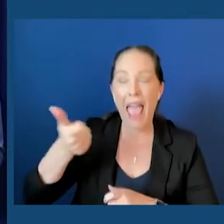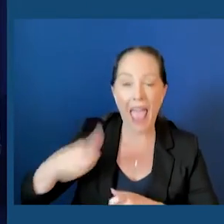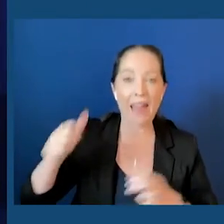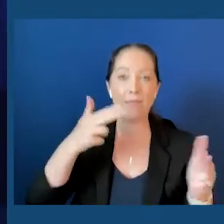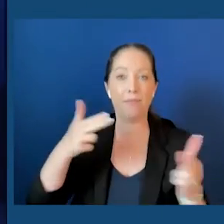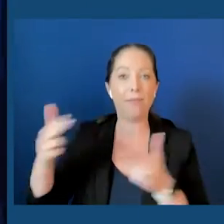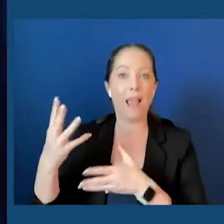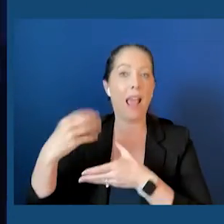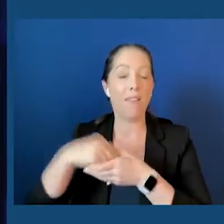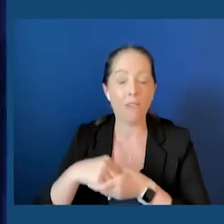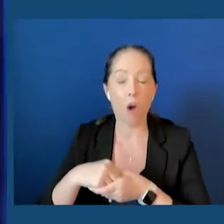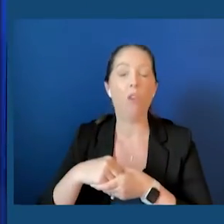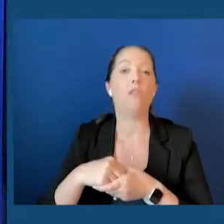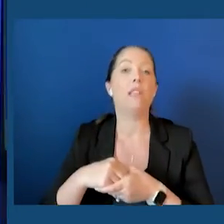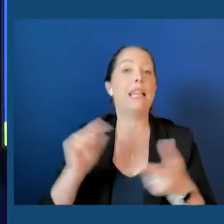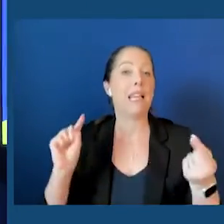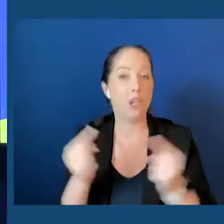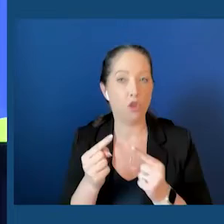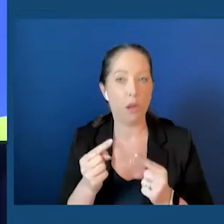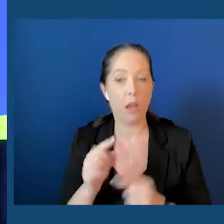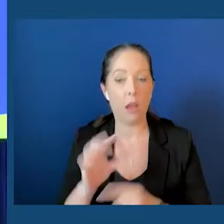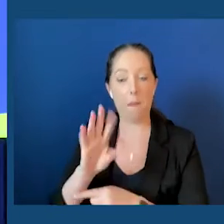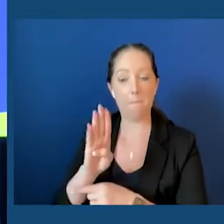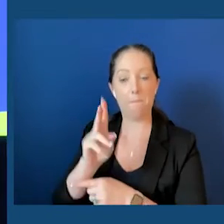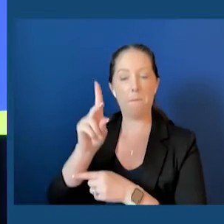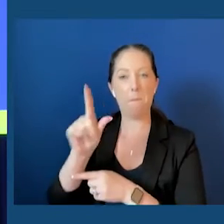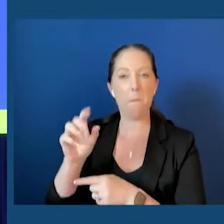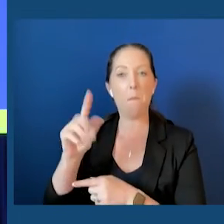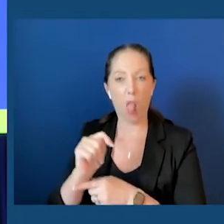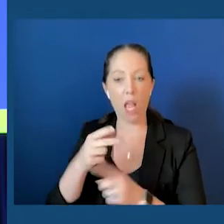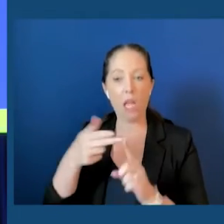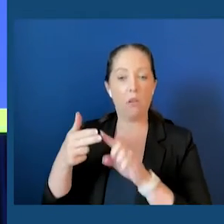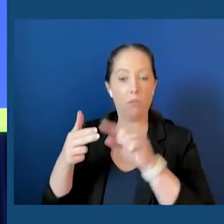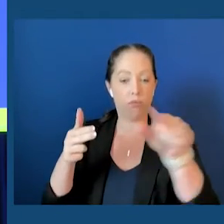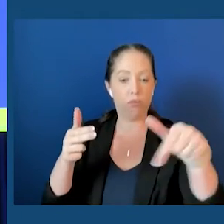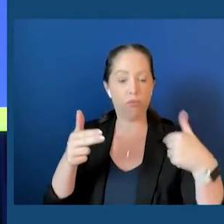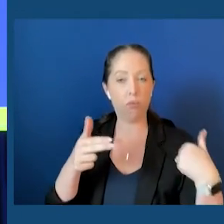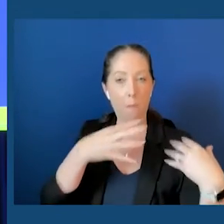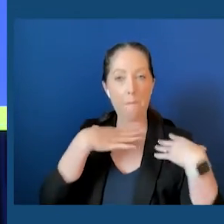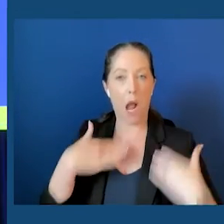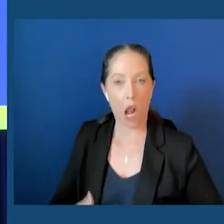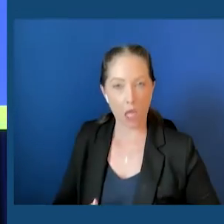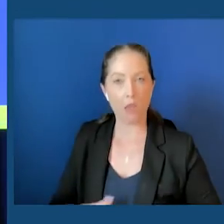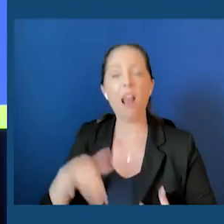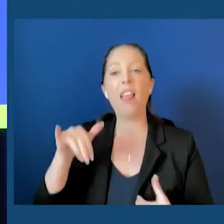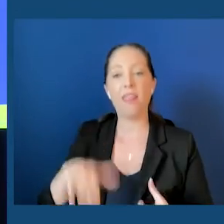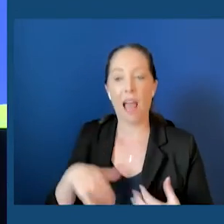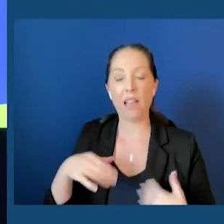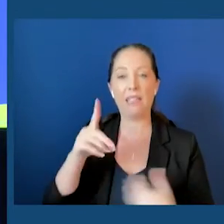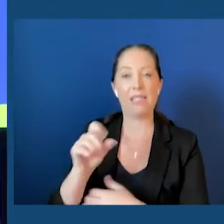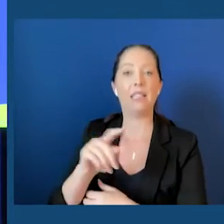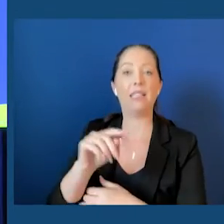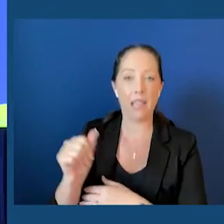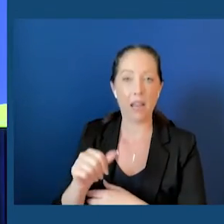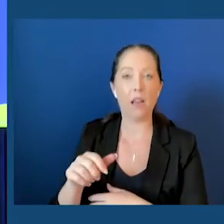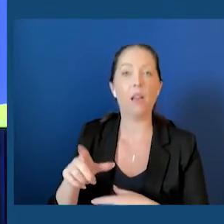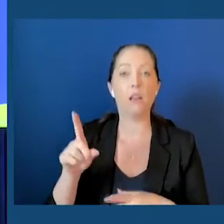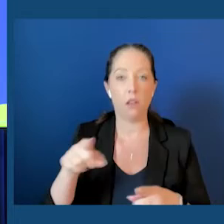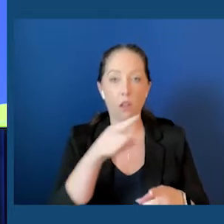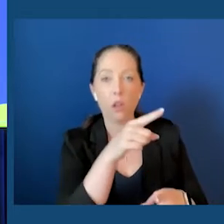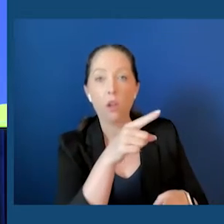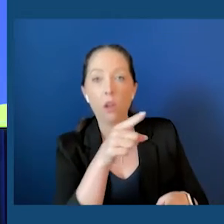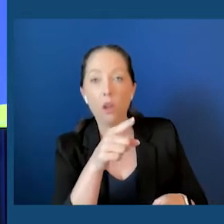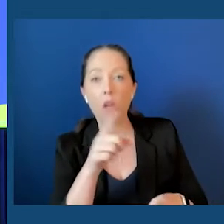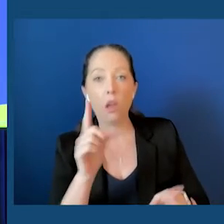of bullet-to-body injury. So that's where we get the victim data and also the people who are succumb to those injuries, the fatality